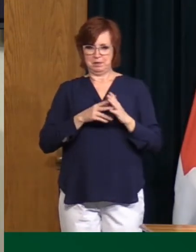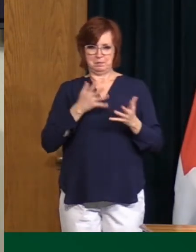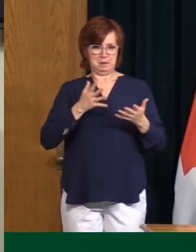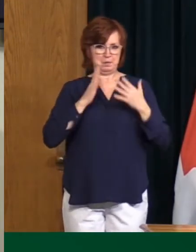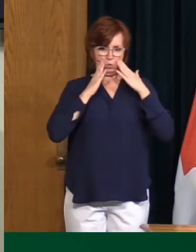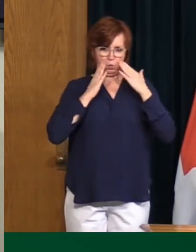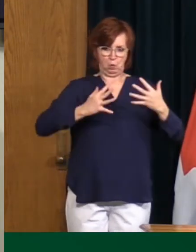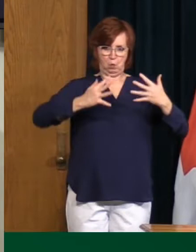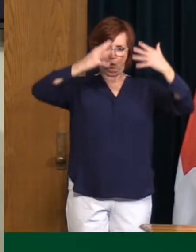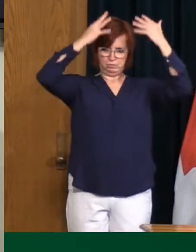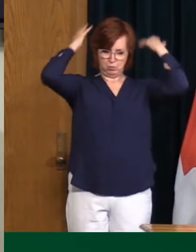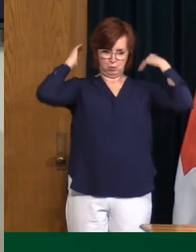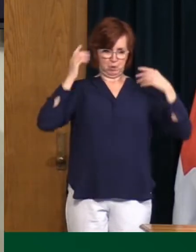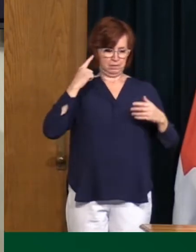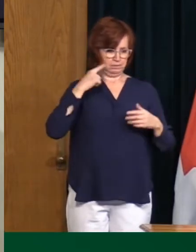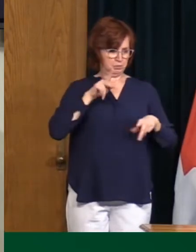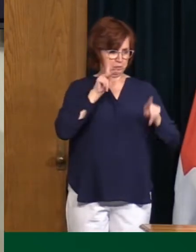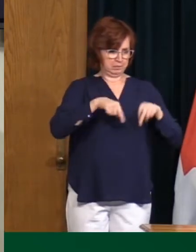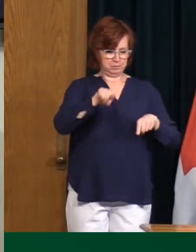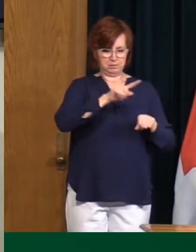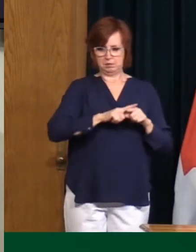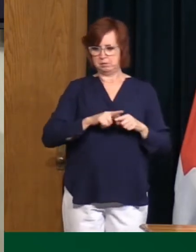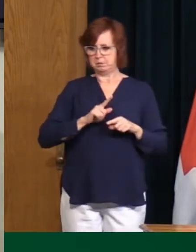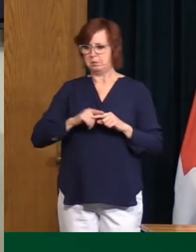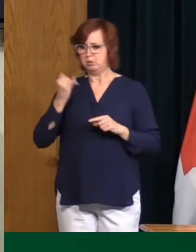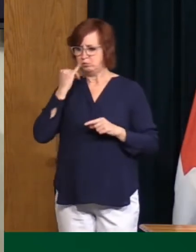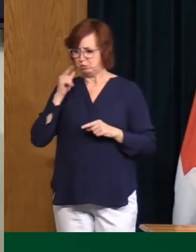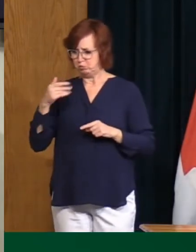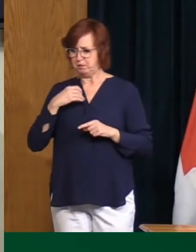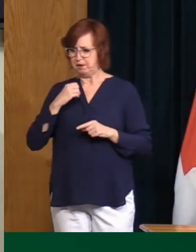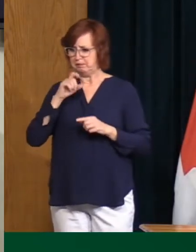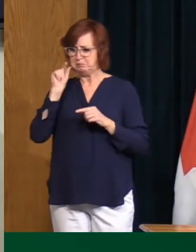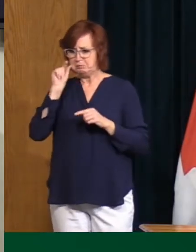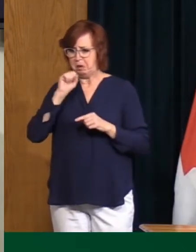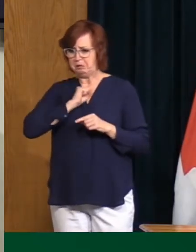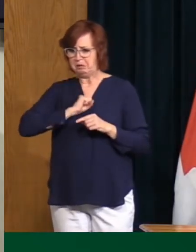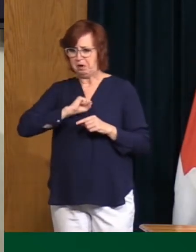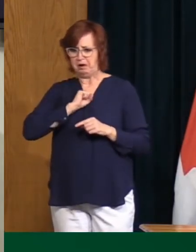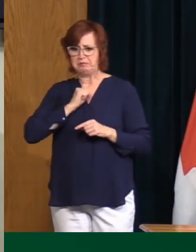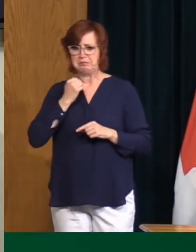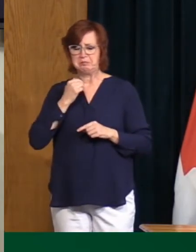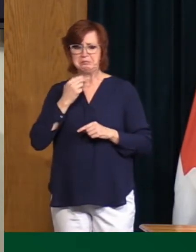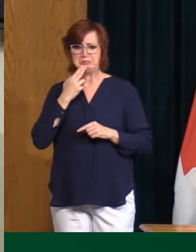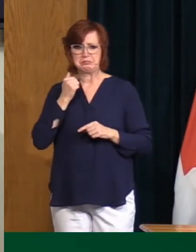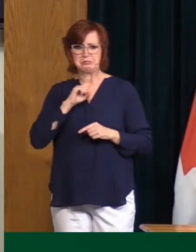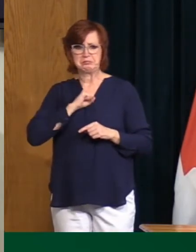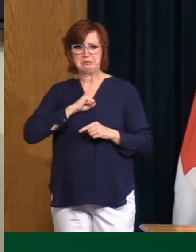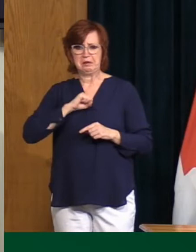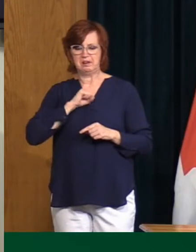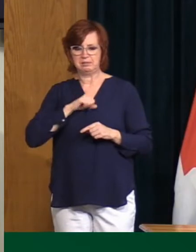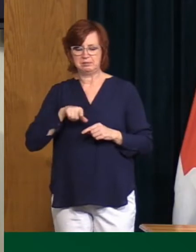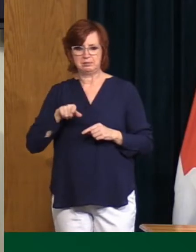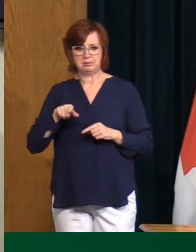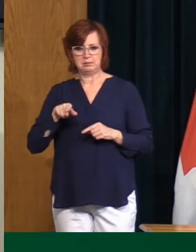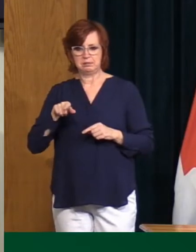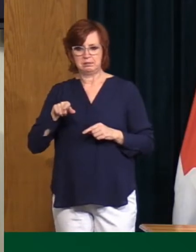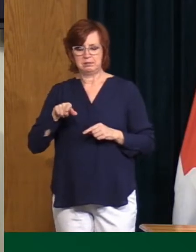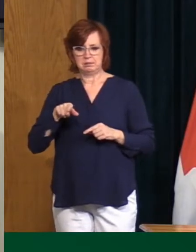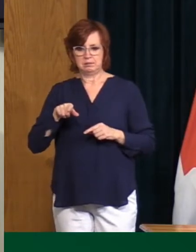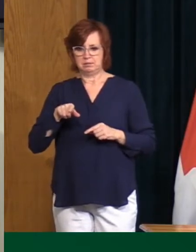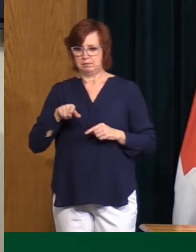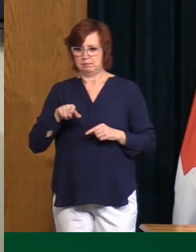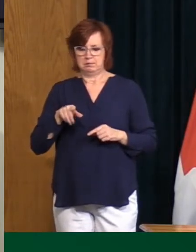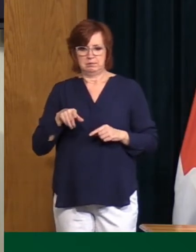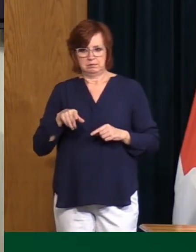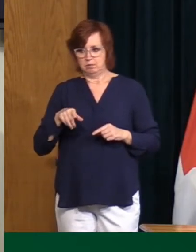right. I just like to get you to expand on that. I mean, is there somebody or a particular group of people that you're saying, hey, look,